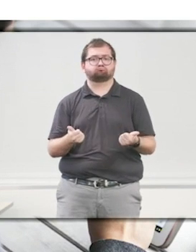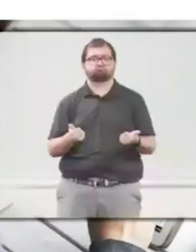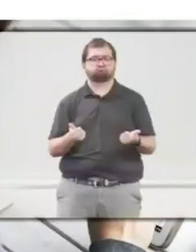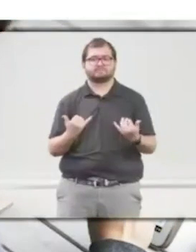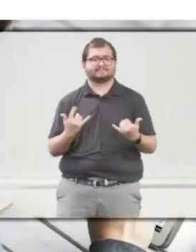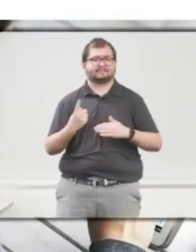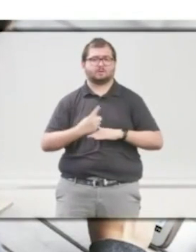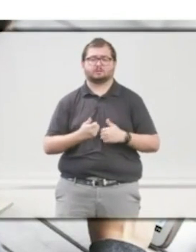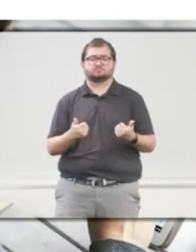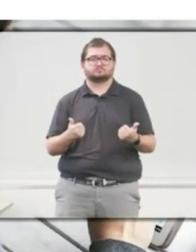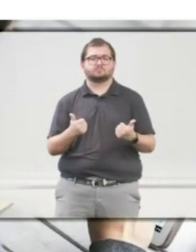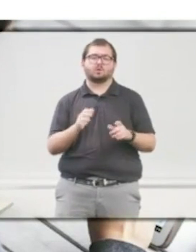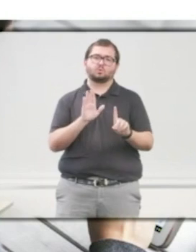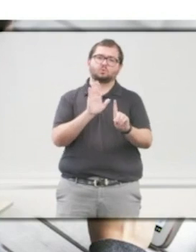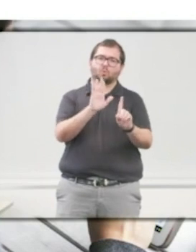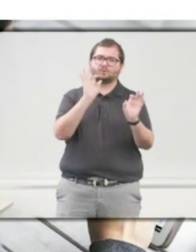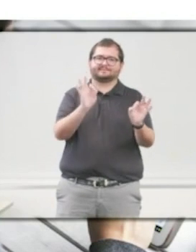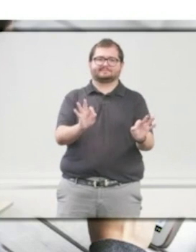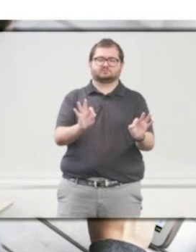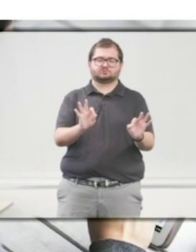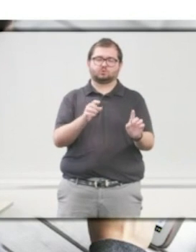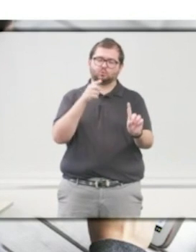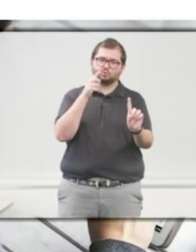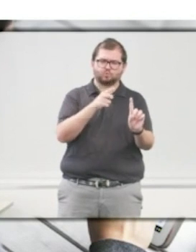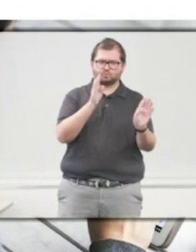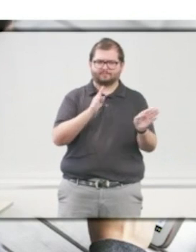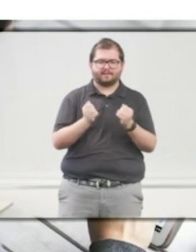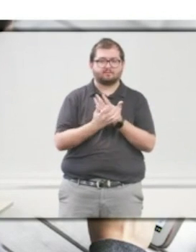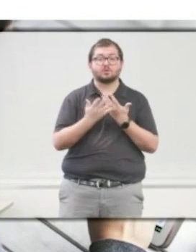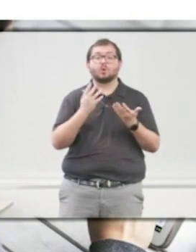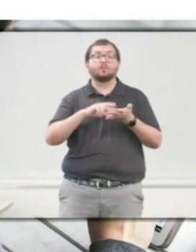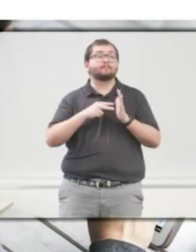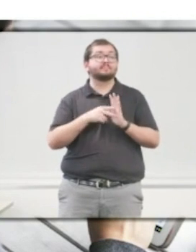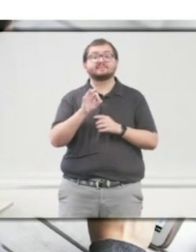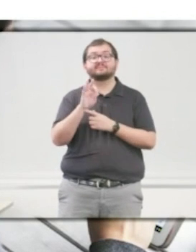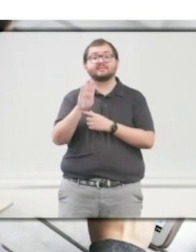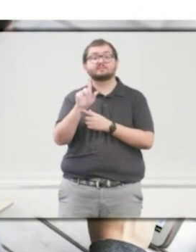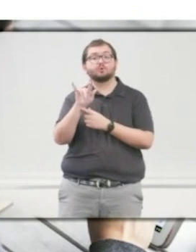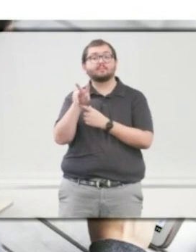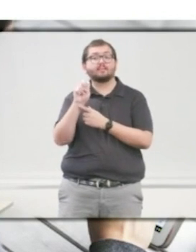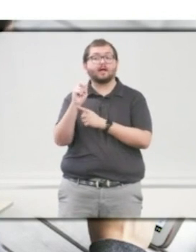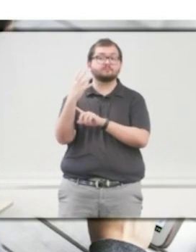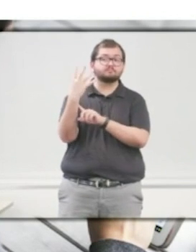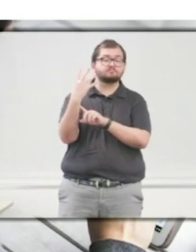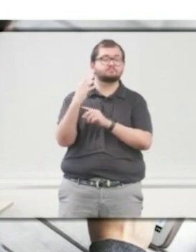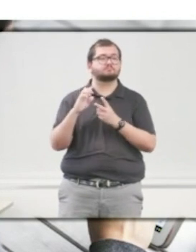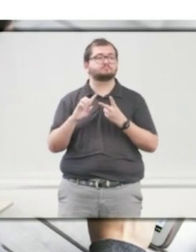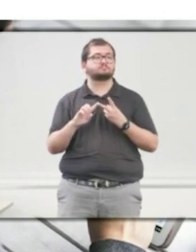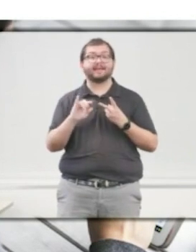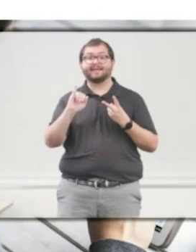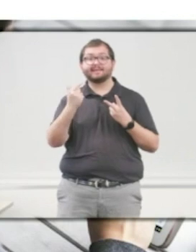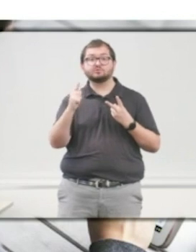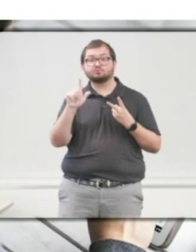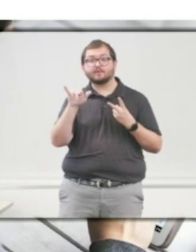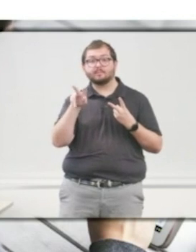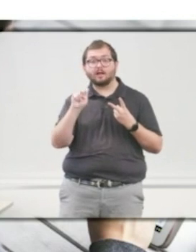days as well, on your terms. And what I mean is you can do a Facebook Live. You can obviously go live on